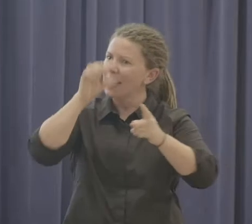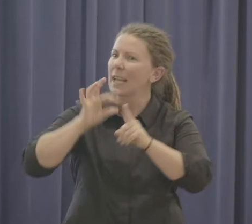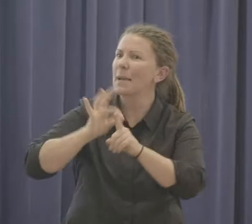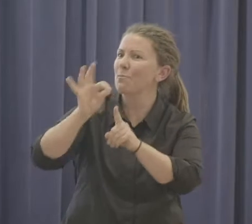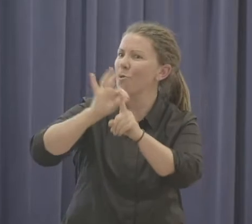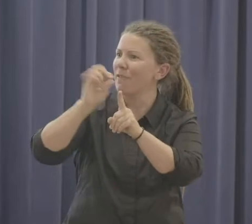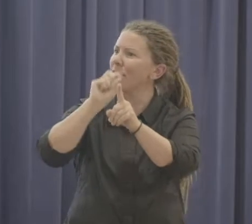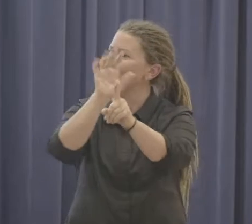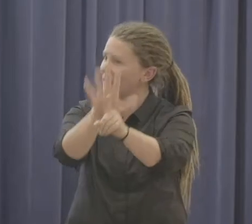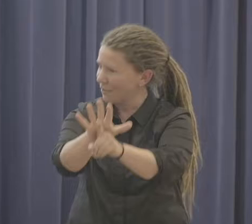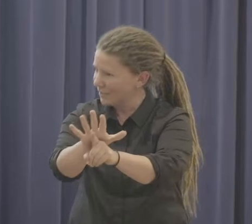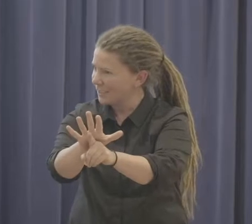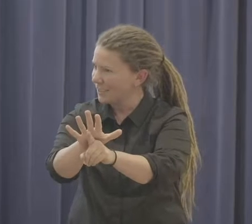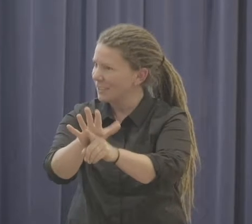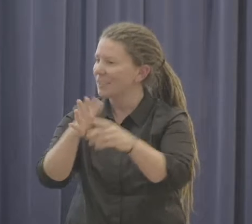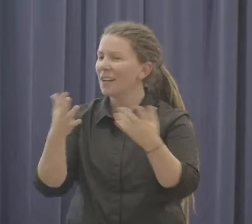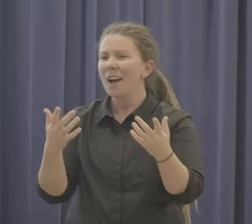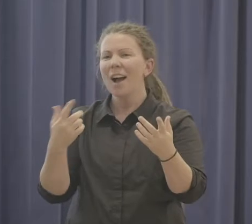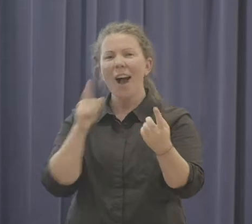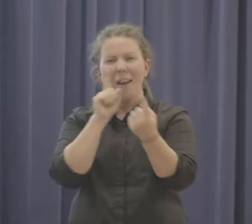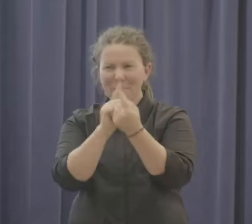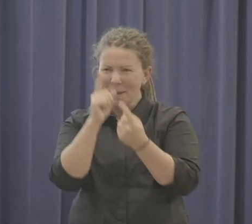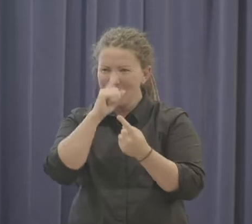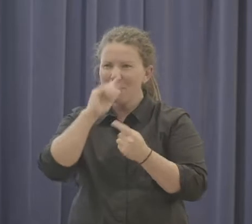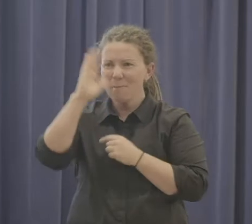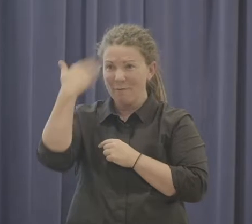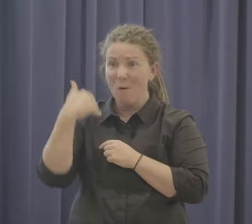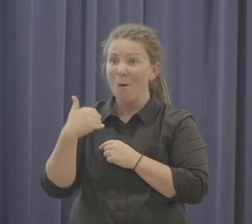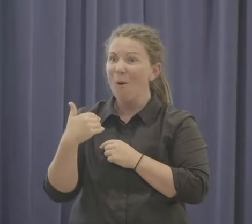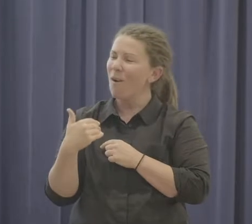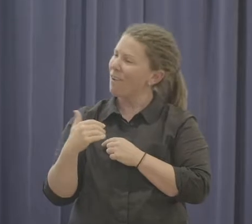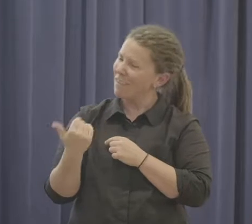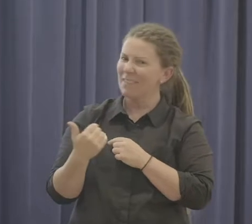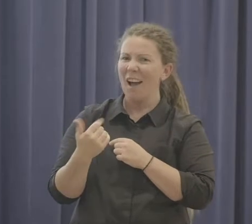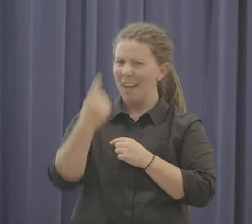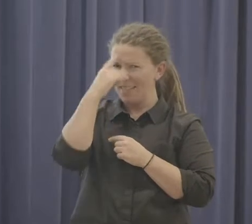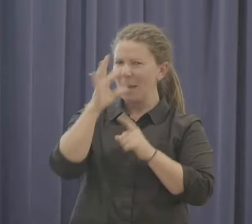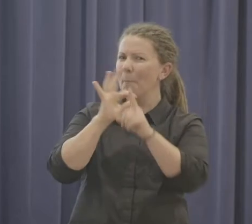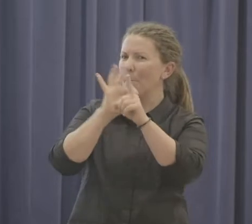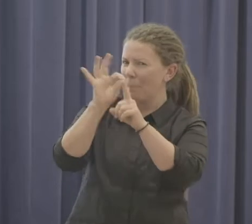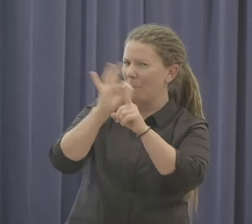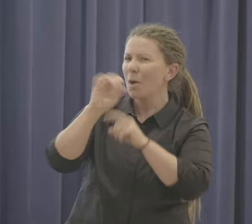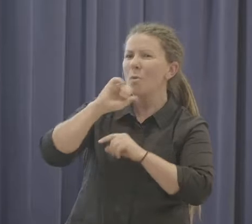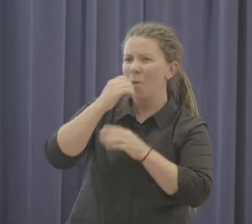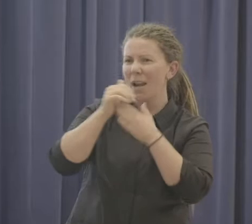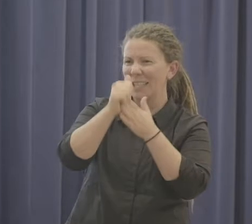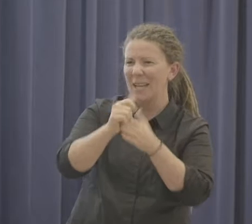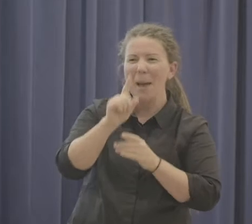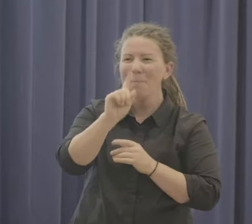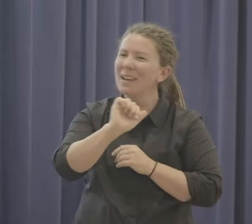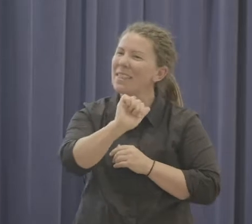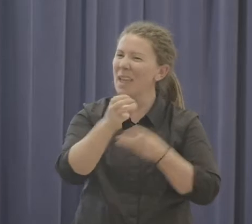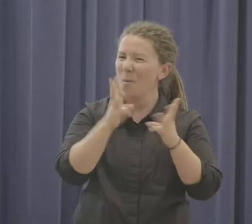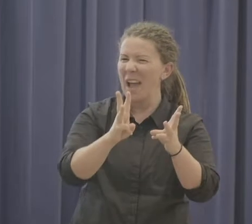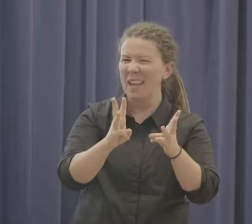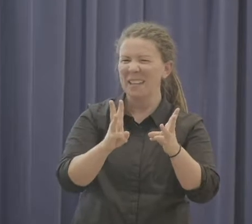improving. I've met certain people before who I believe have the potential to be really, really great leaders, but they don't respect other